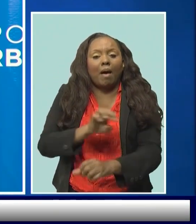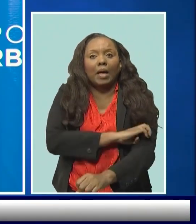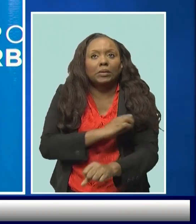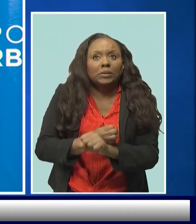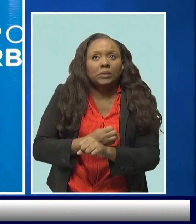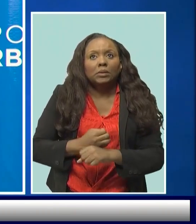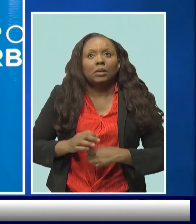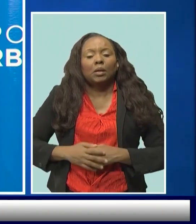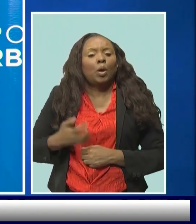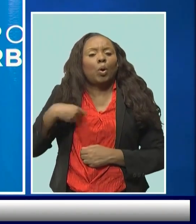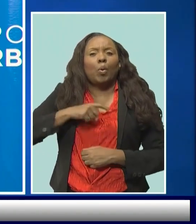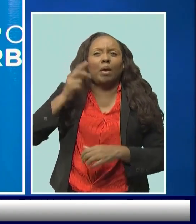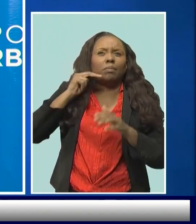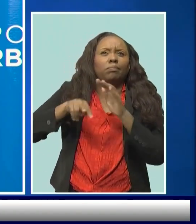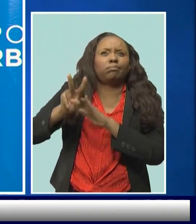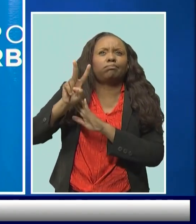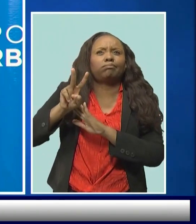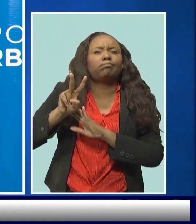were projecting as at